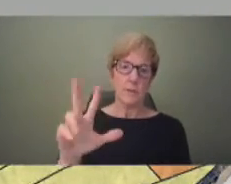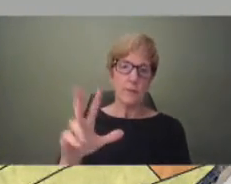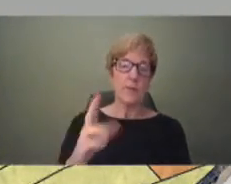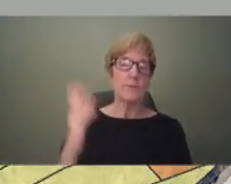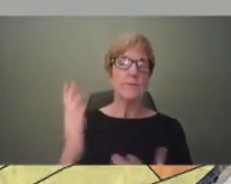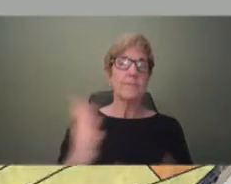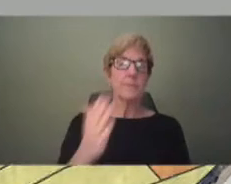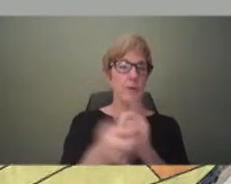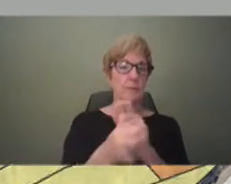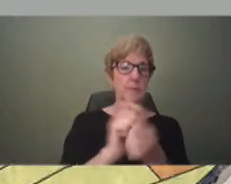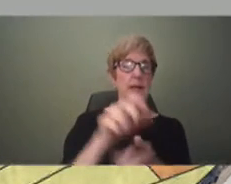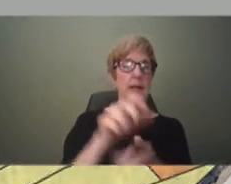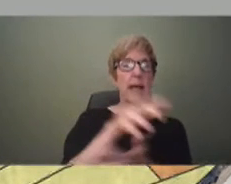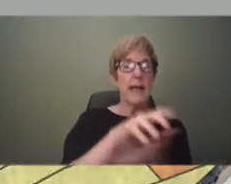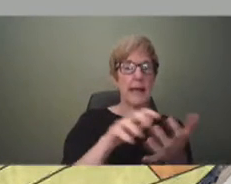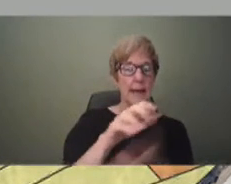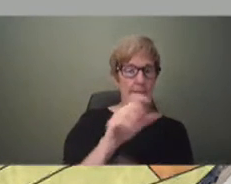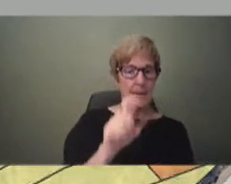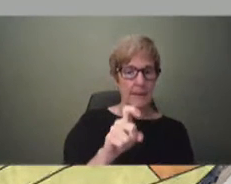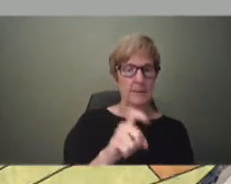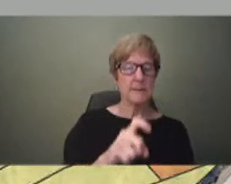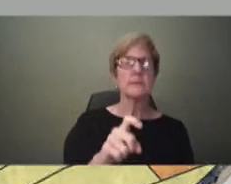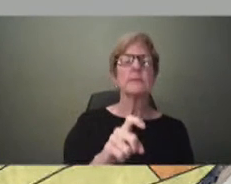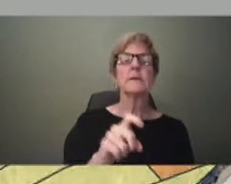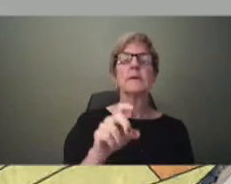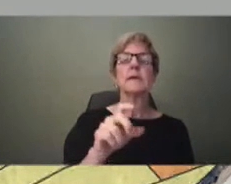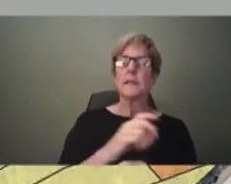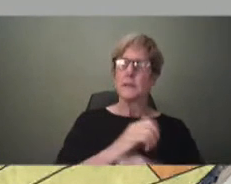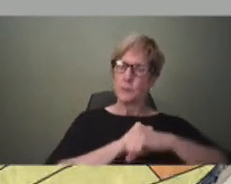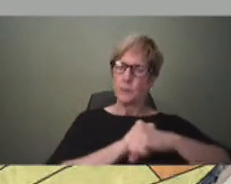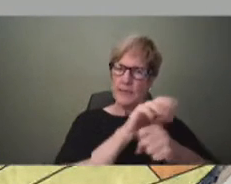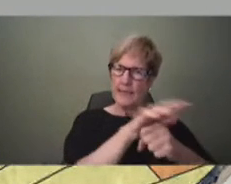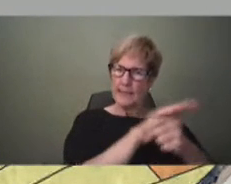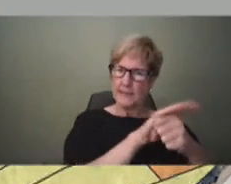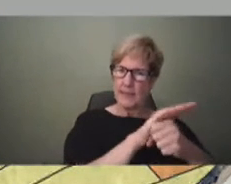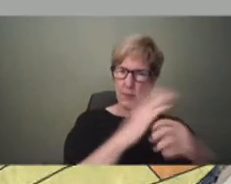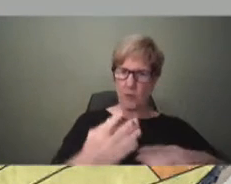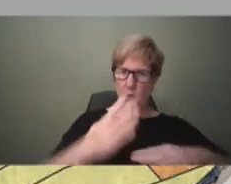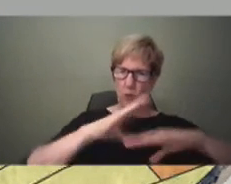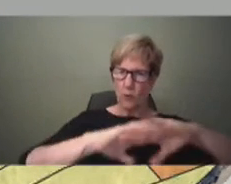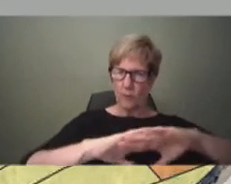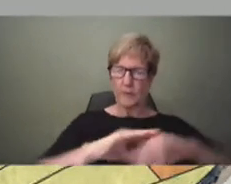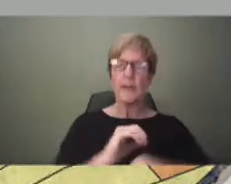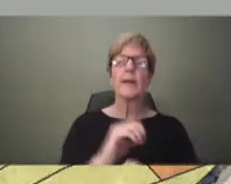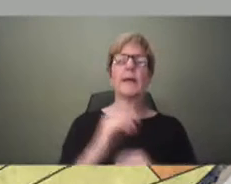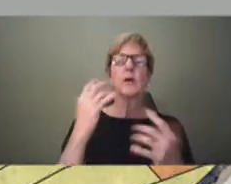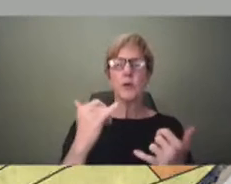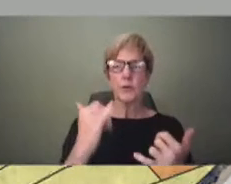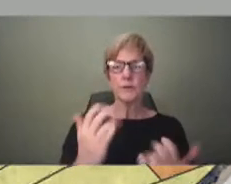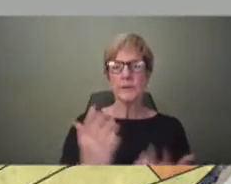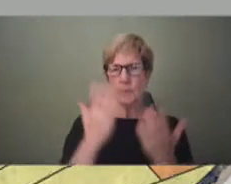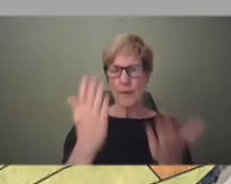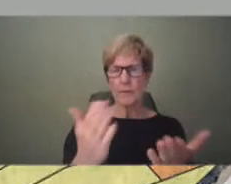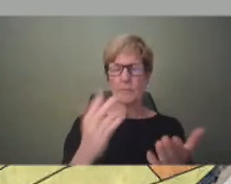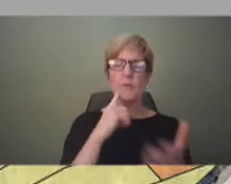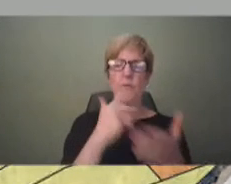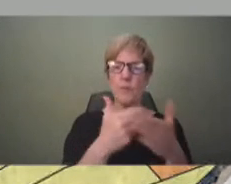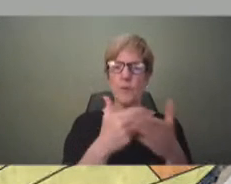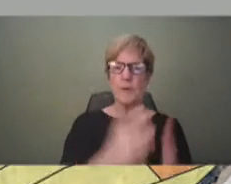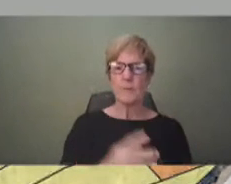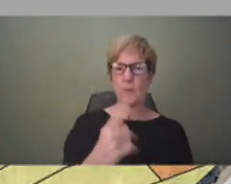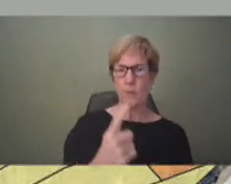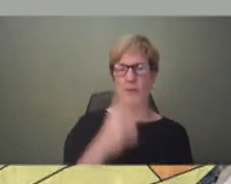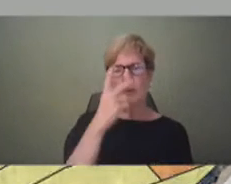MX2 Innovative both maintain the lake Wy protected area overlay uh do current ly recommended for neighborhood one you can see some neighborhood